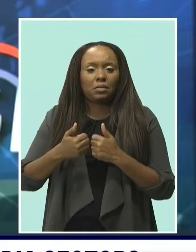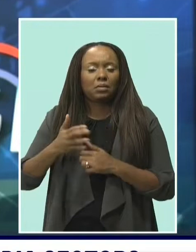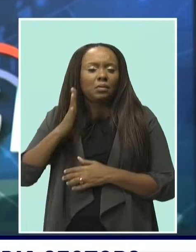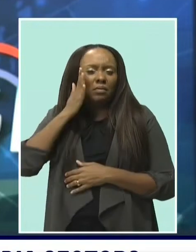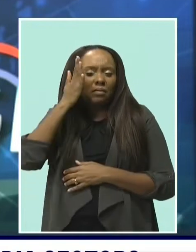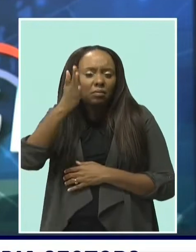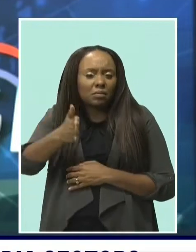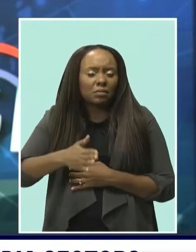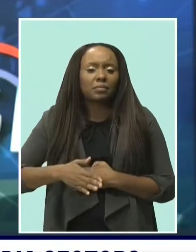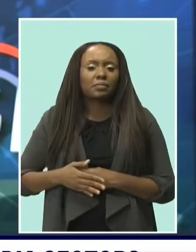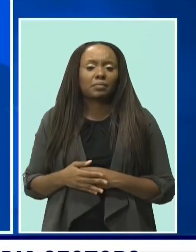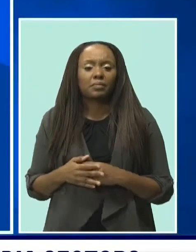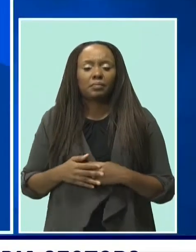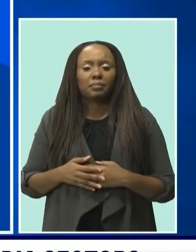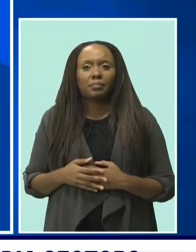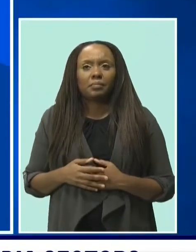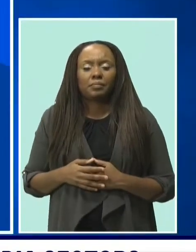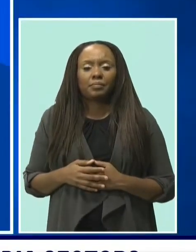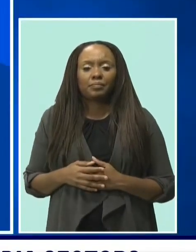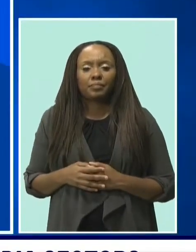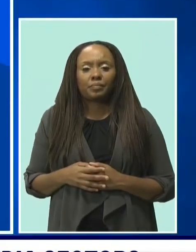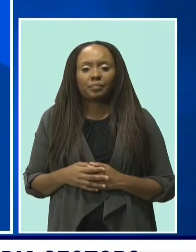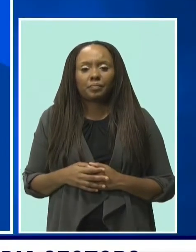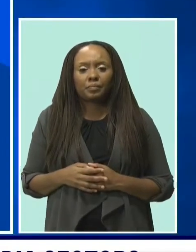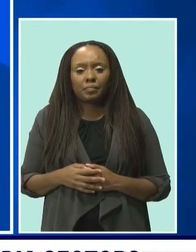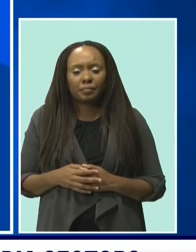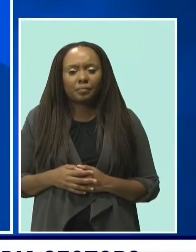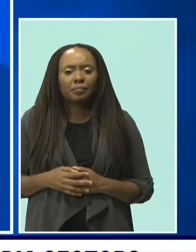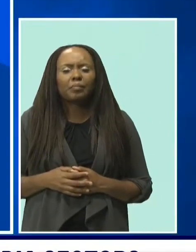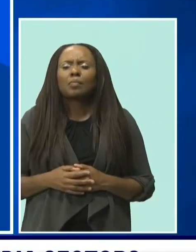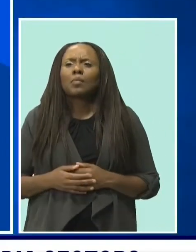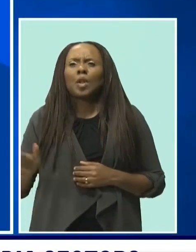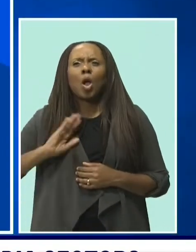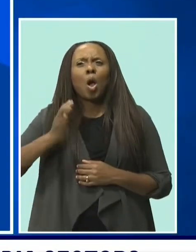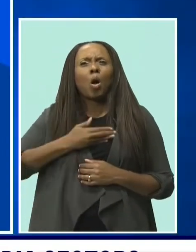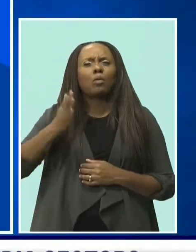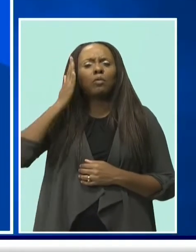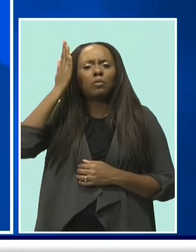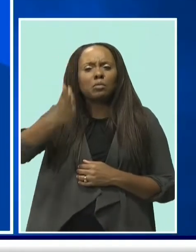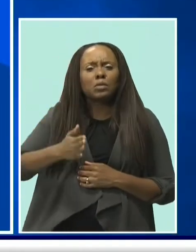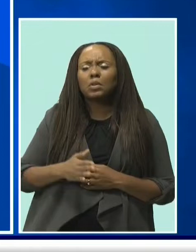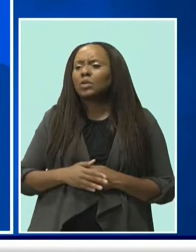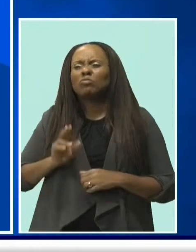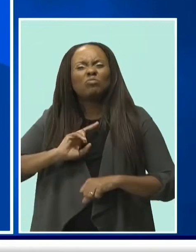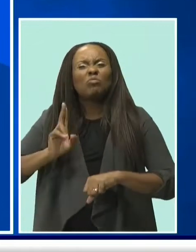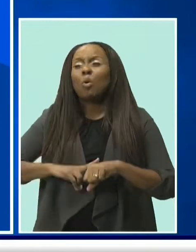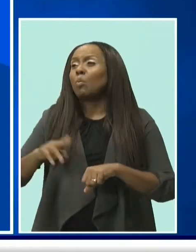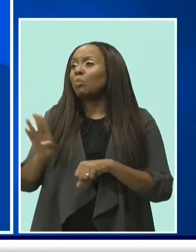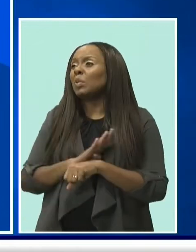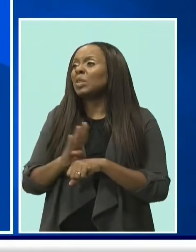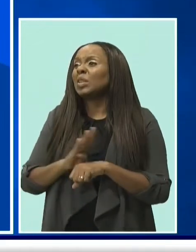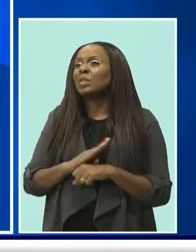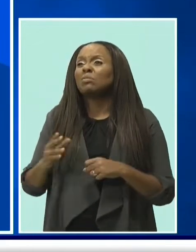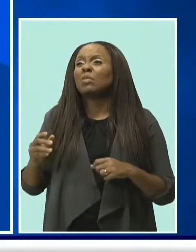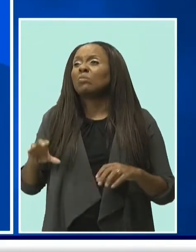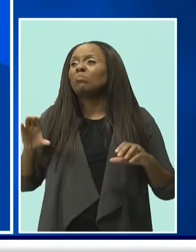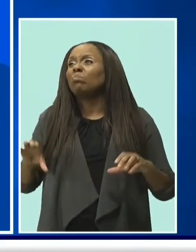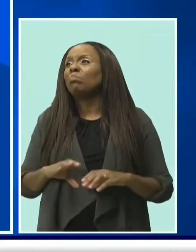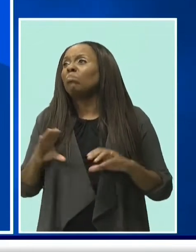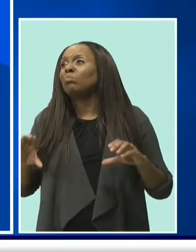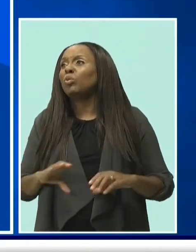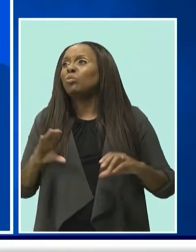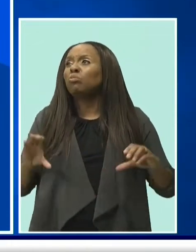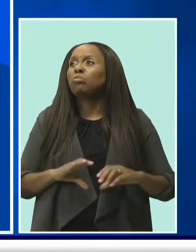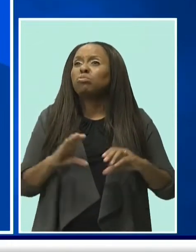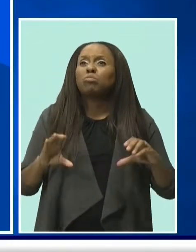into the future. Is the future business as usual, or can this be a catalyst for the industry to reset? The